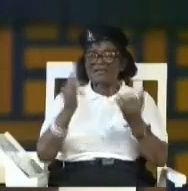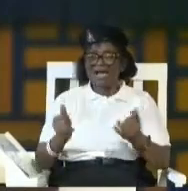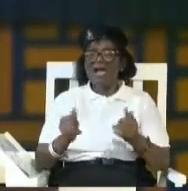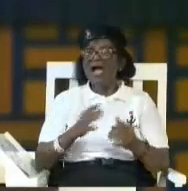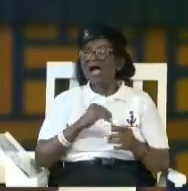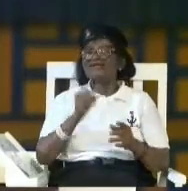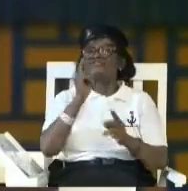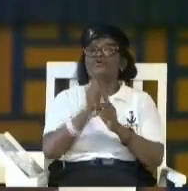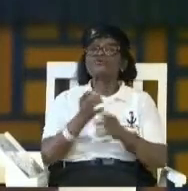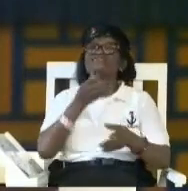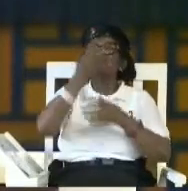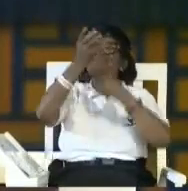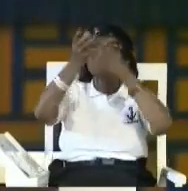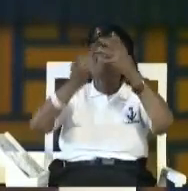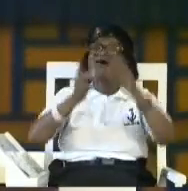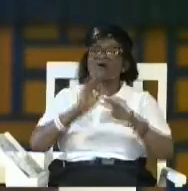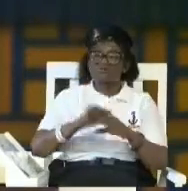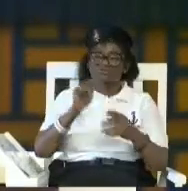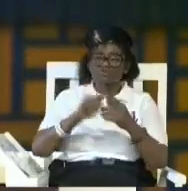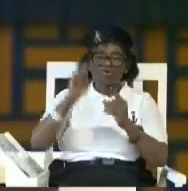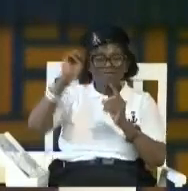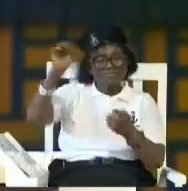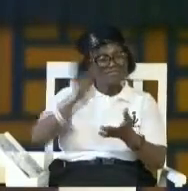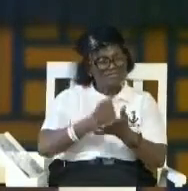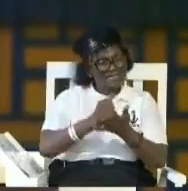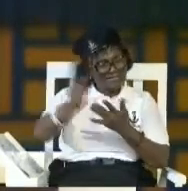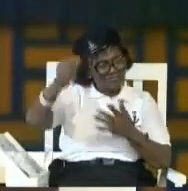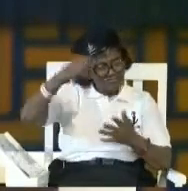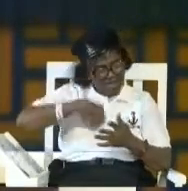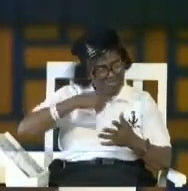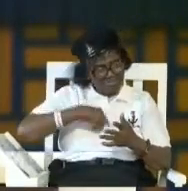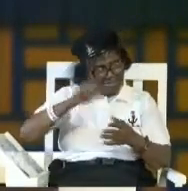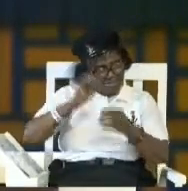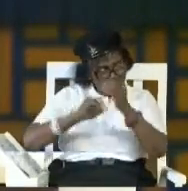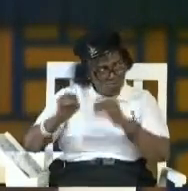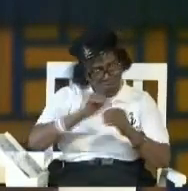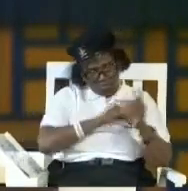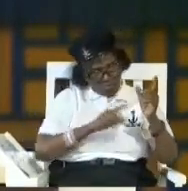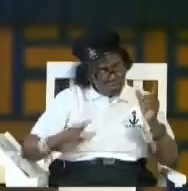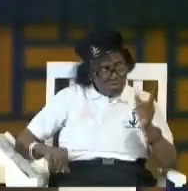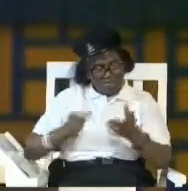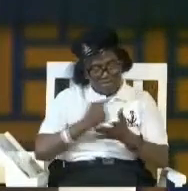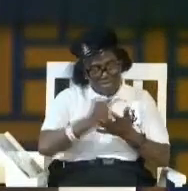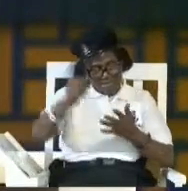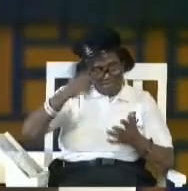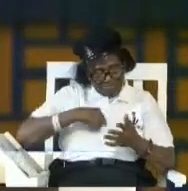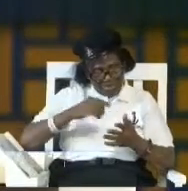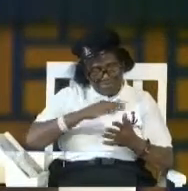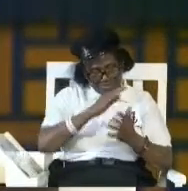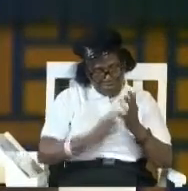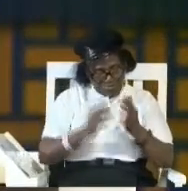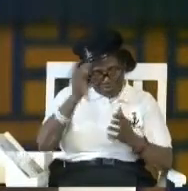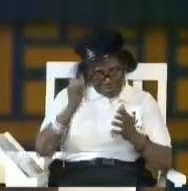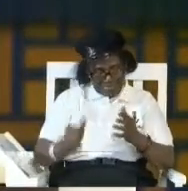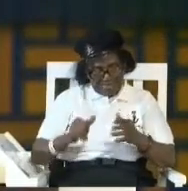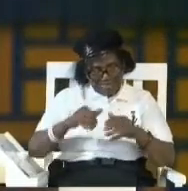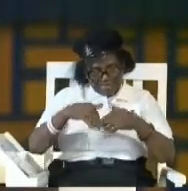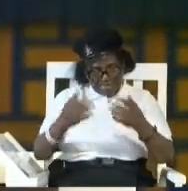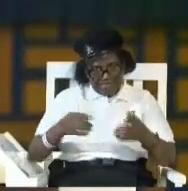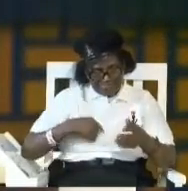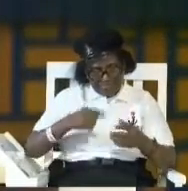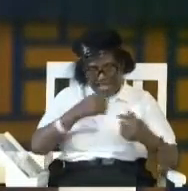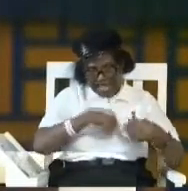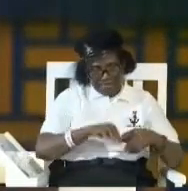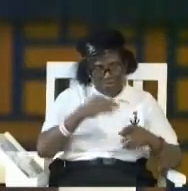Sanctify me, O Lord. Sanctify me completely. Give me a heart of flesh,